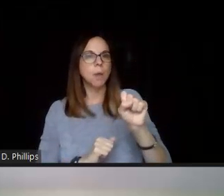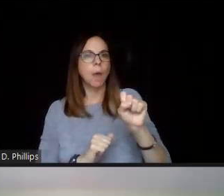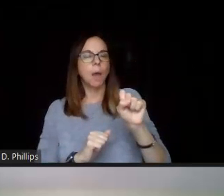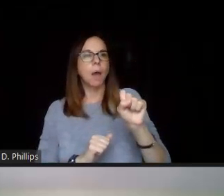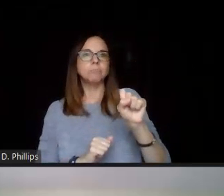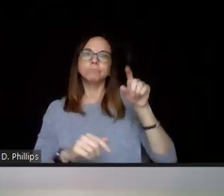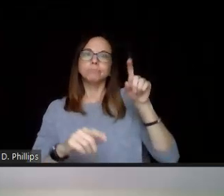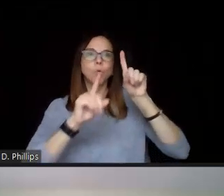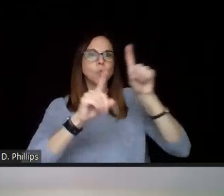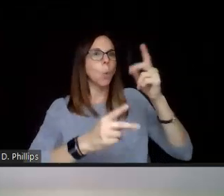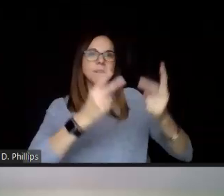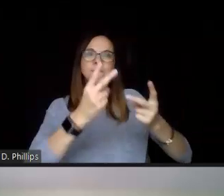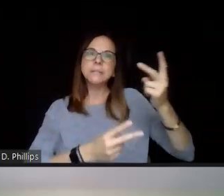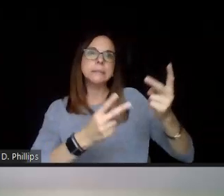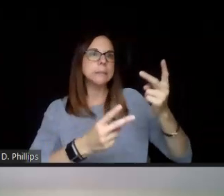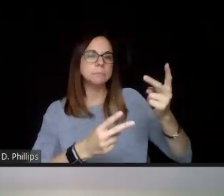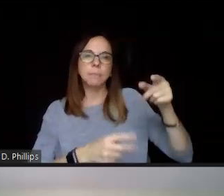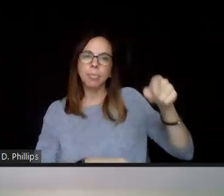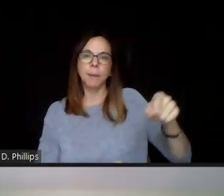door and go visit them, right?